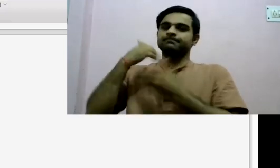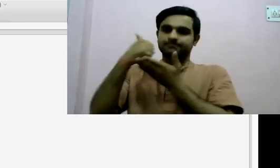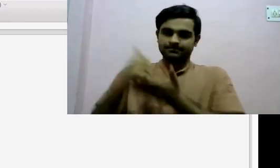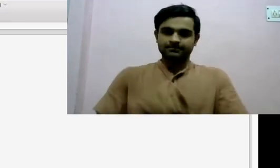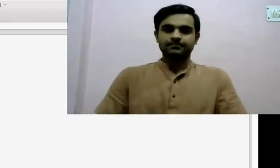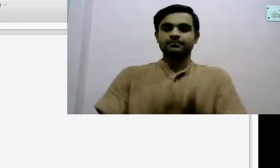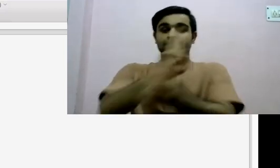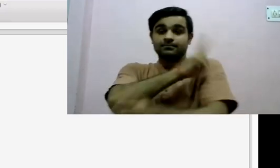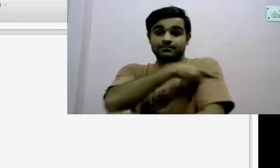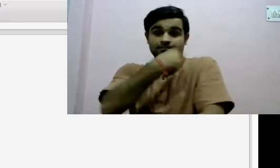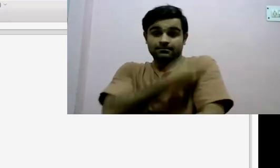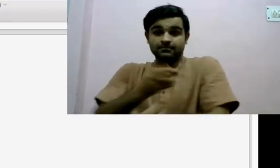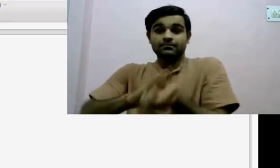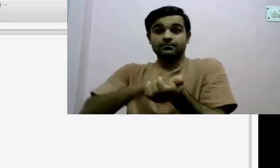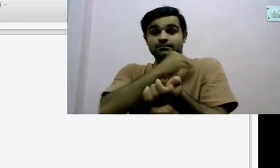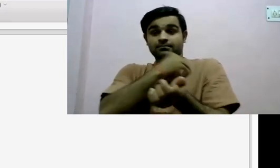Hospital.